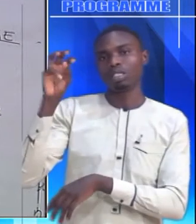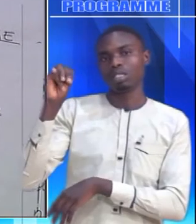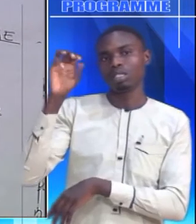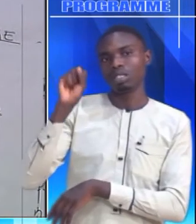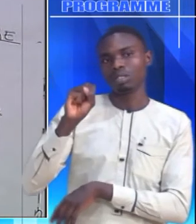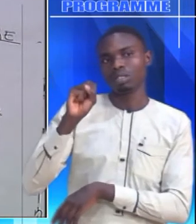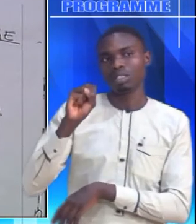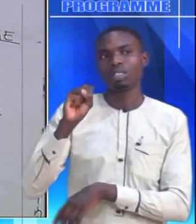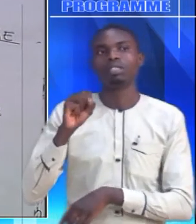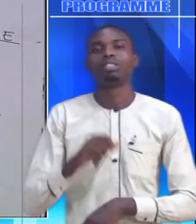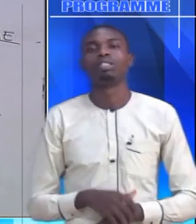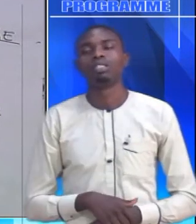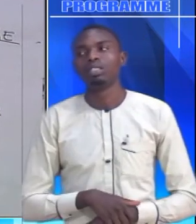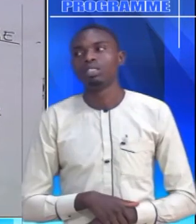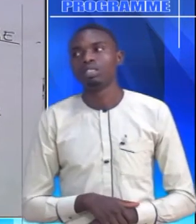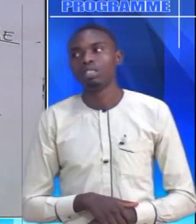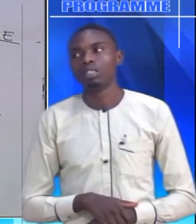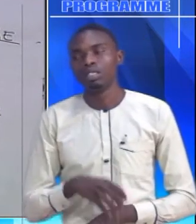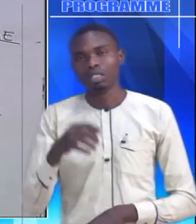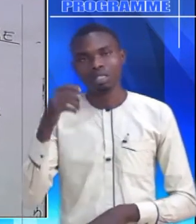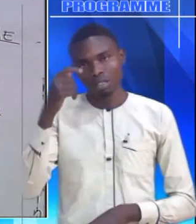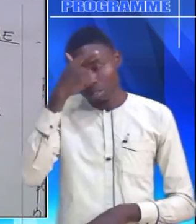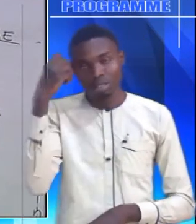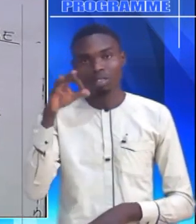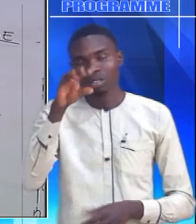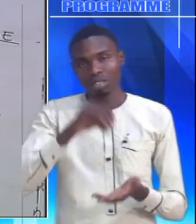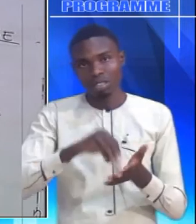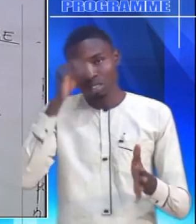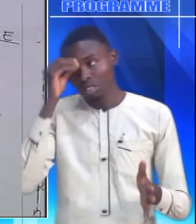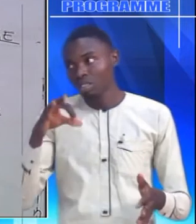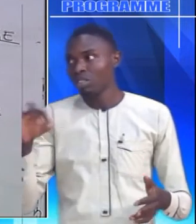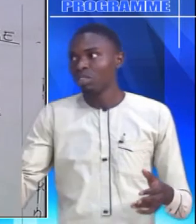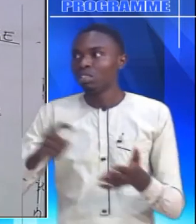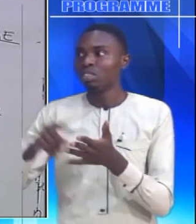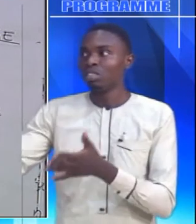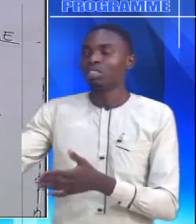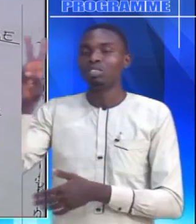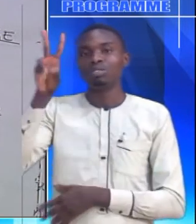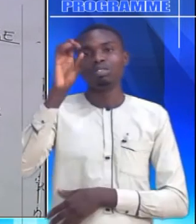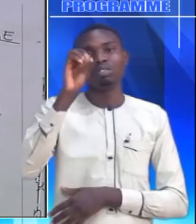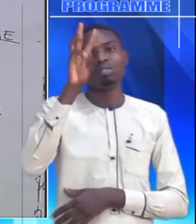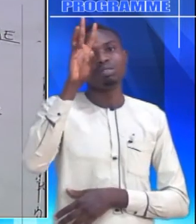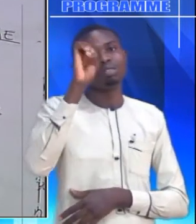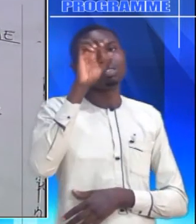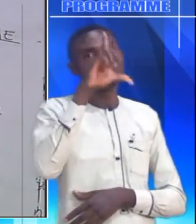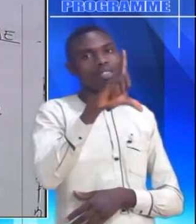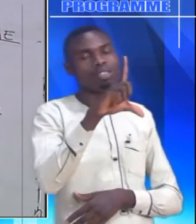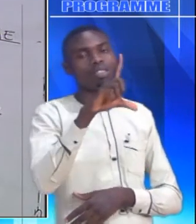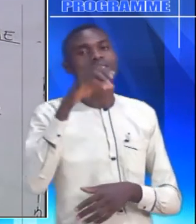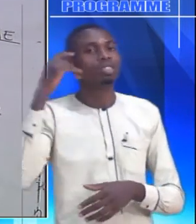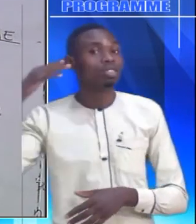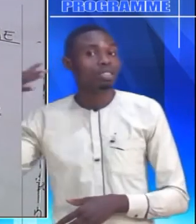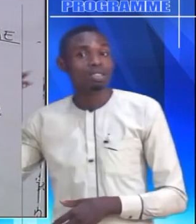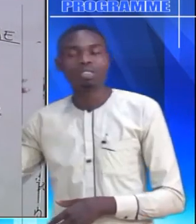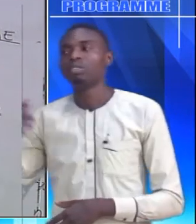your study on this vowel sound, you have any problem, and against the last lesson, I have given